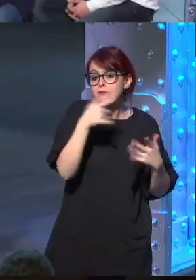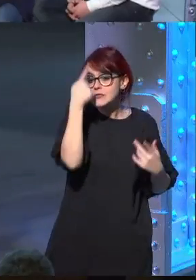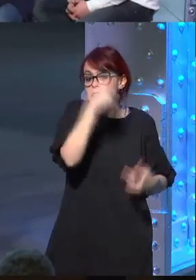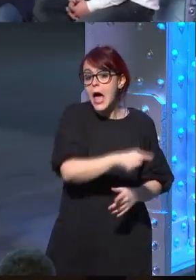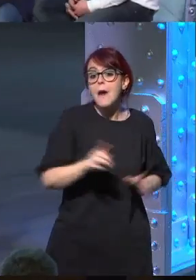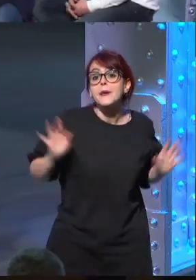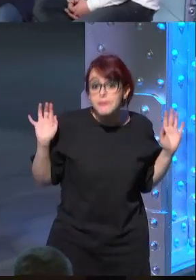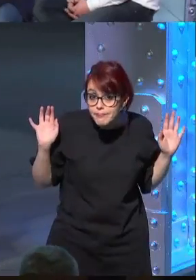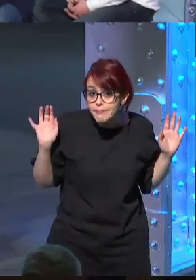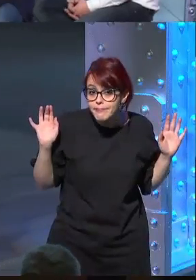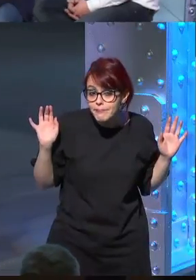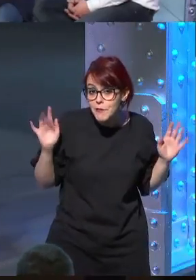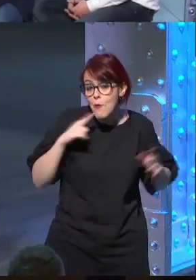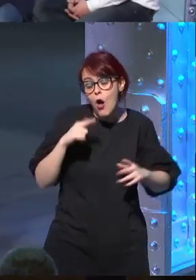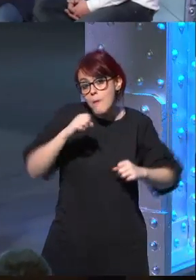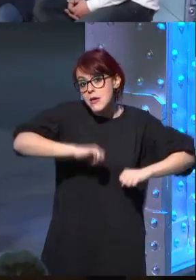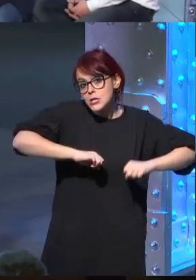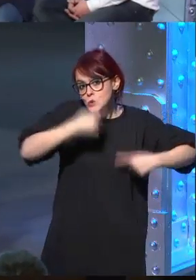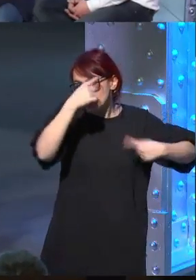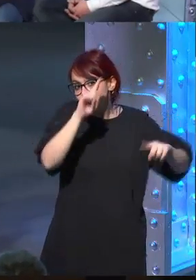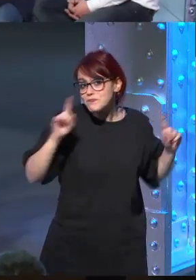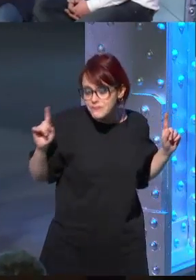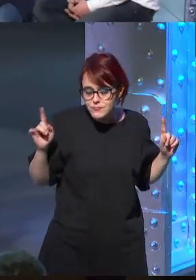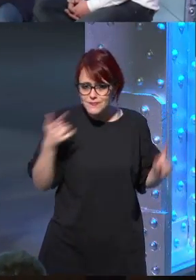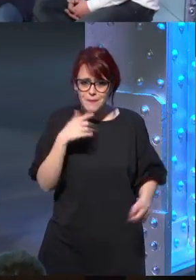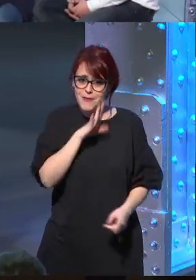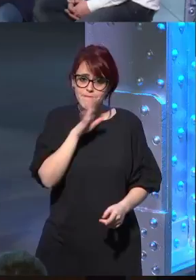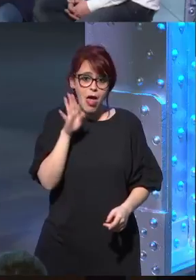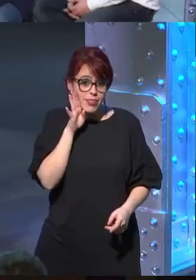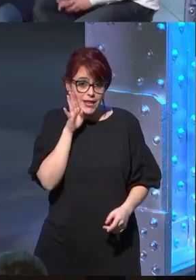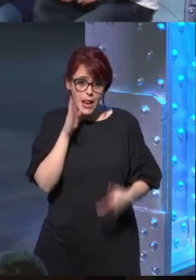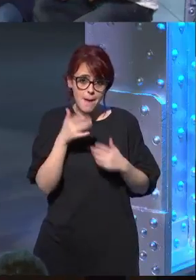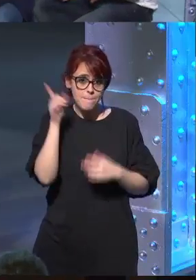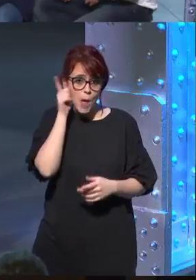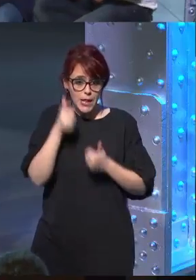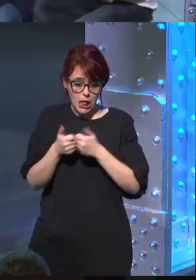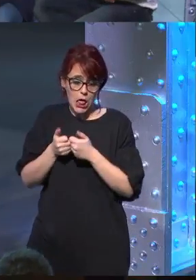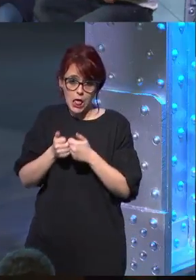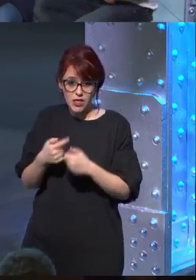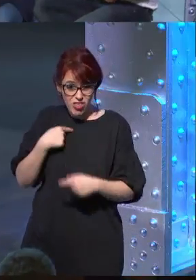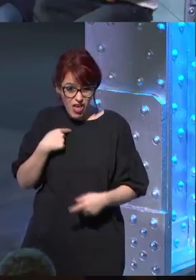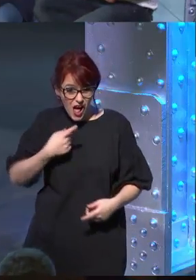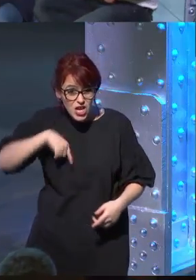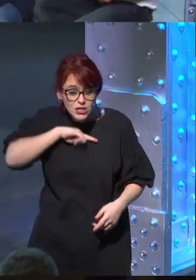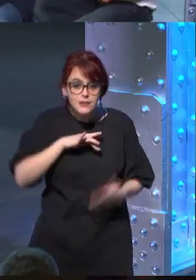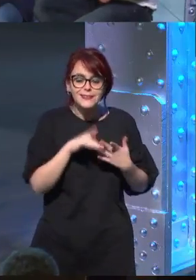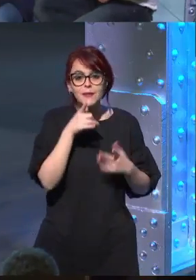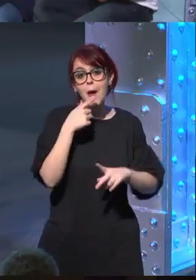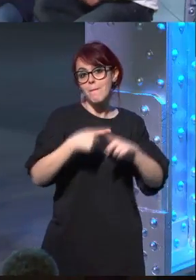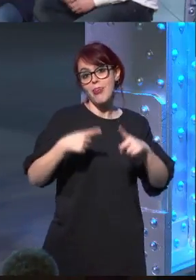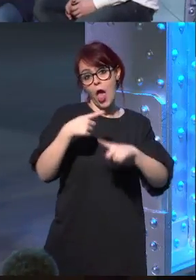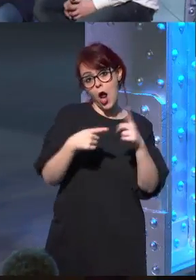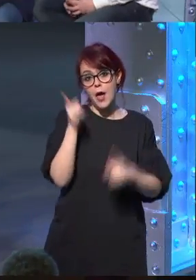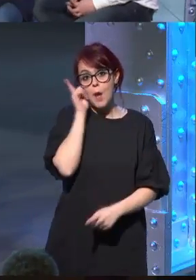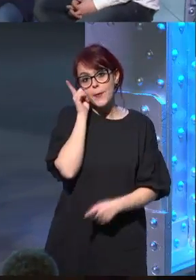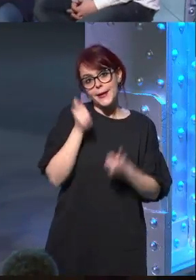contradictory. And if they do it, they're adults. I guess that they have their reasons to do it. Well, my mother uses the cell phone all